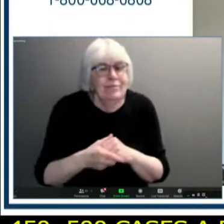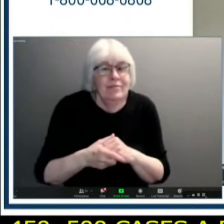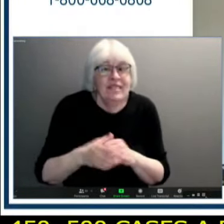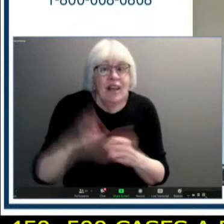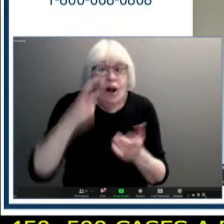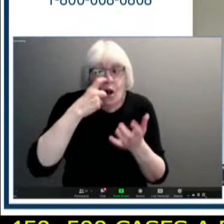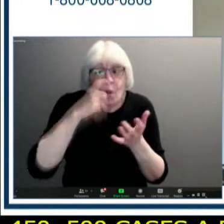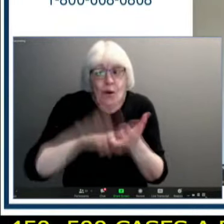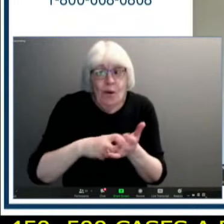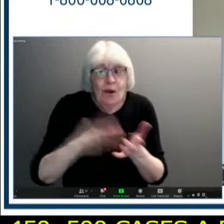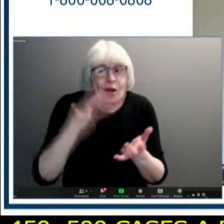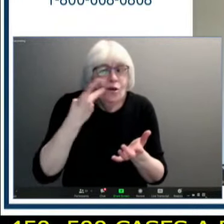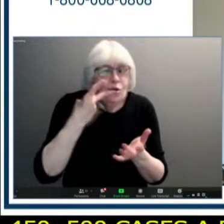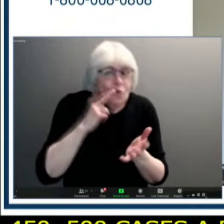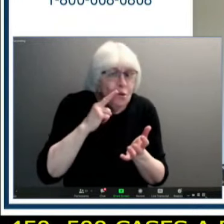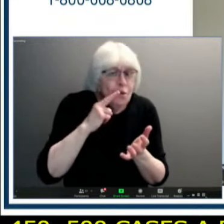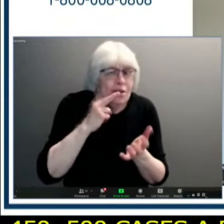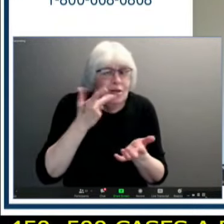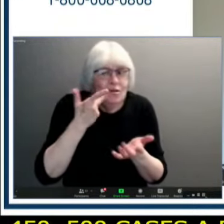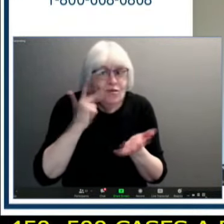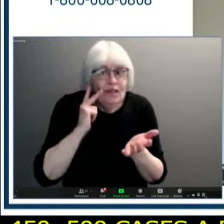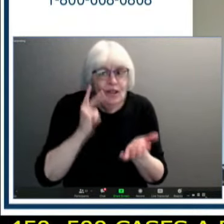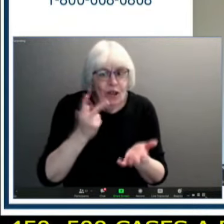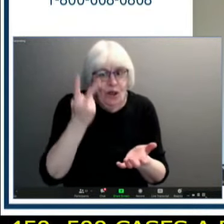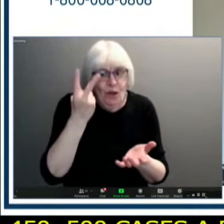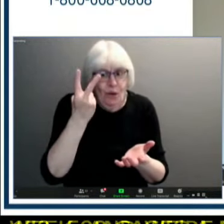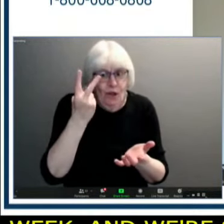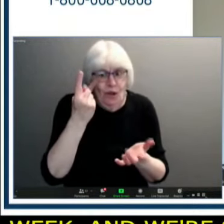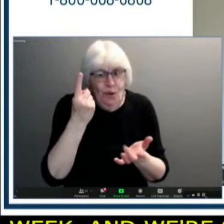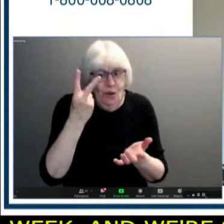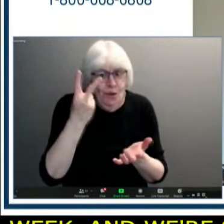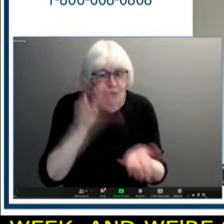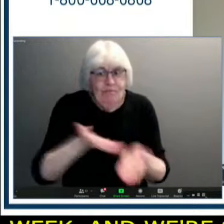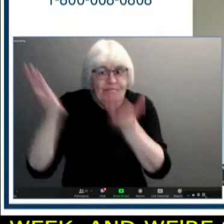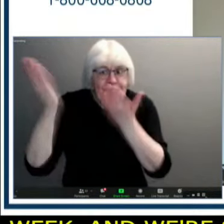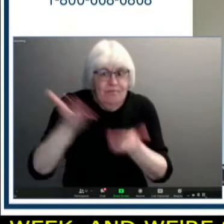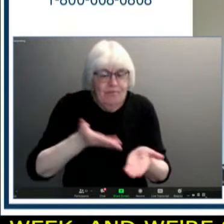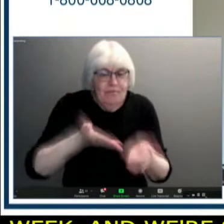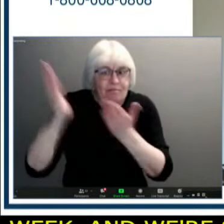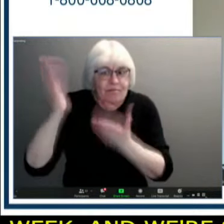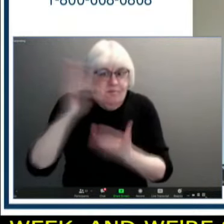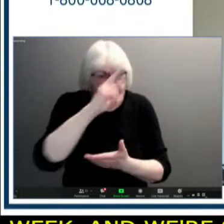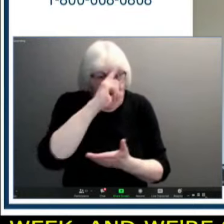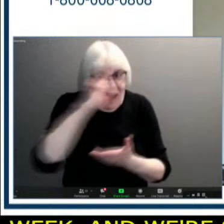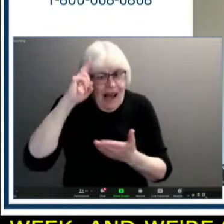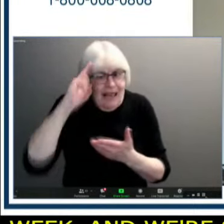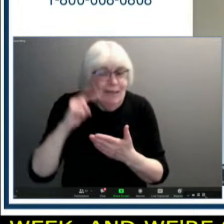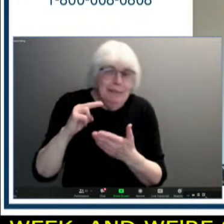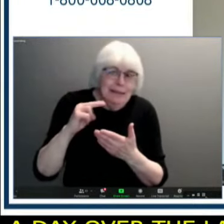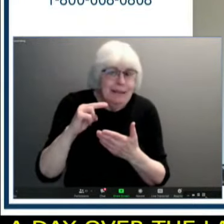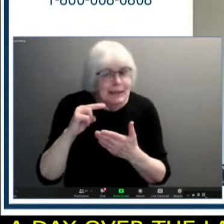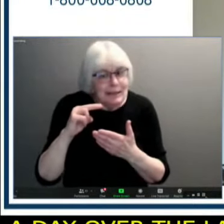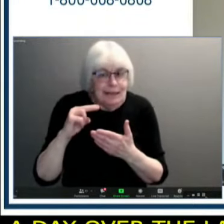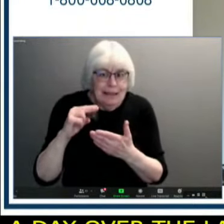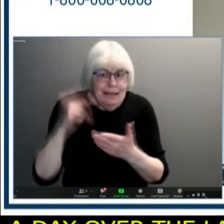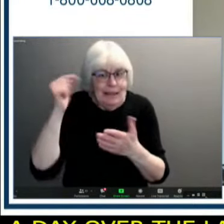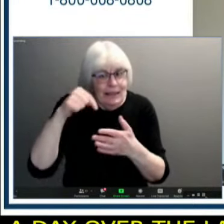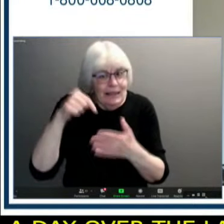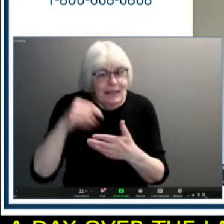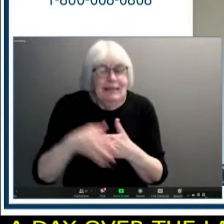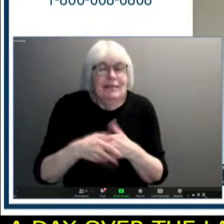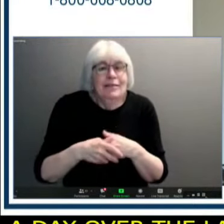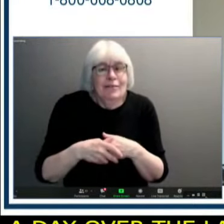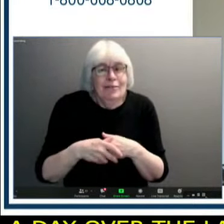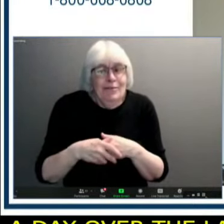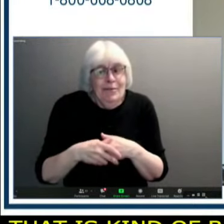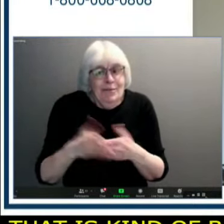is kind of the best case scenario, because I think one of the reasons we are not seeing exponential growth in cases